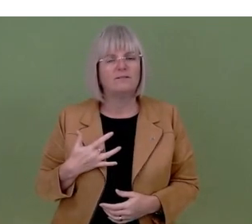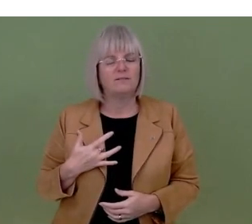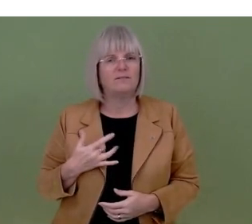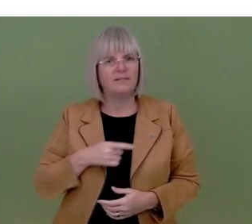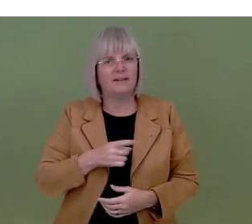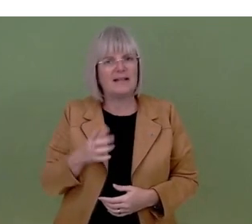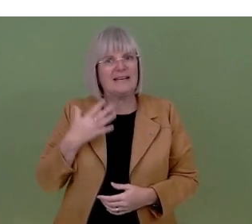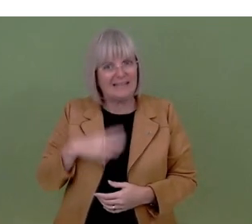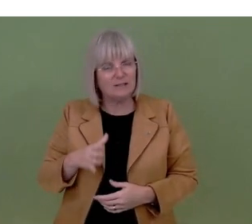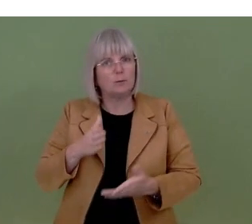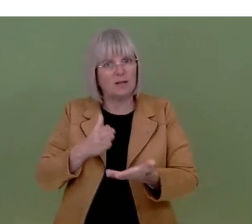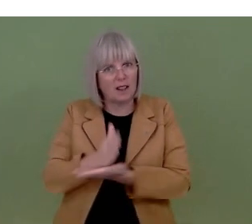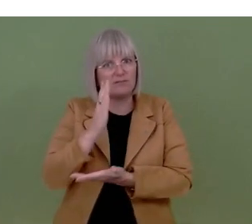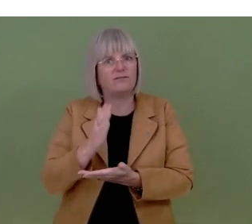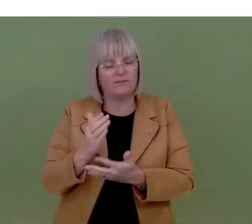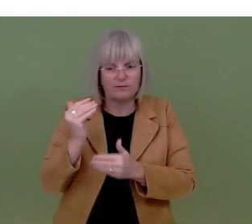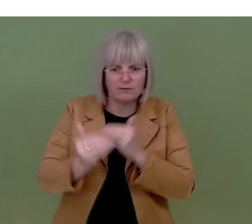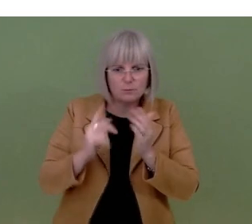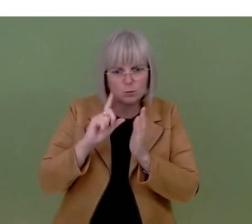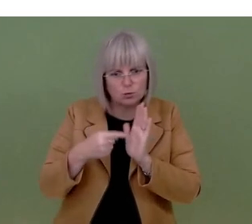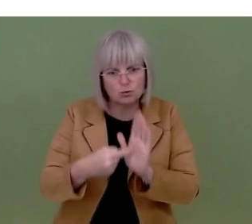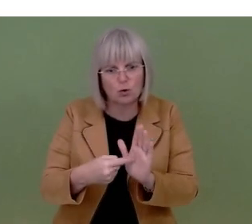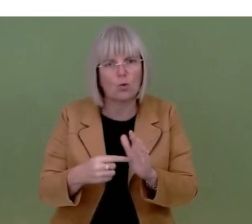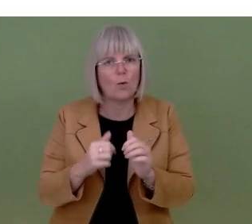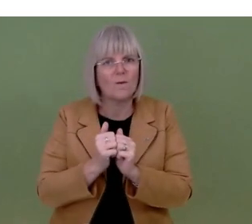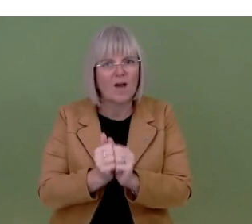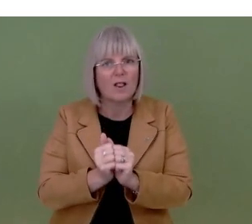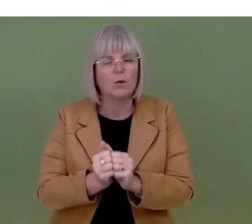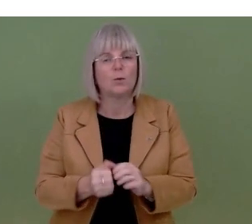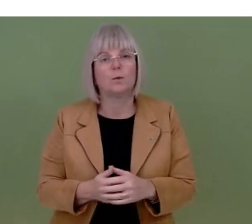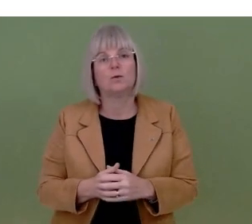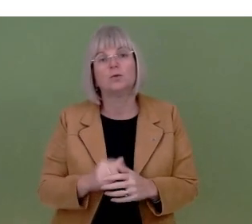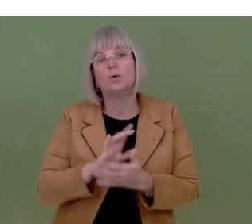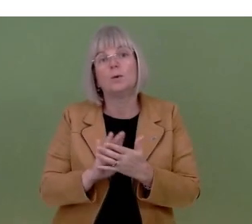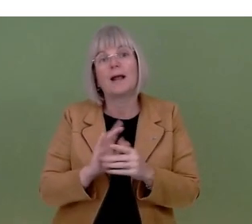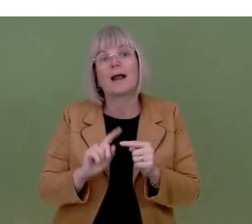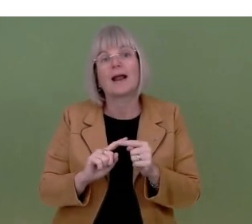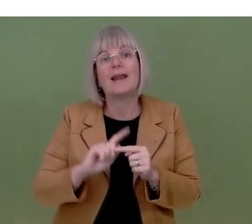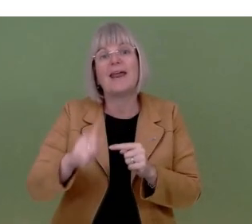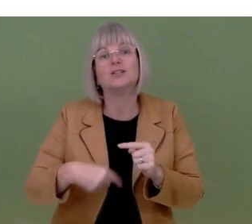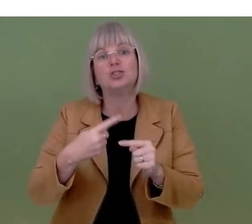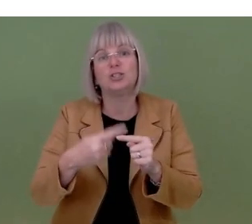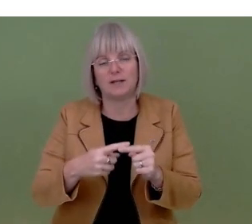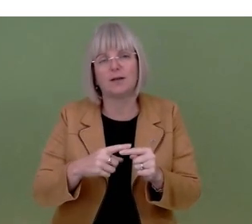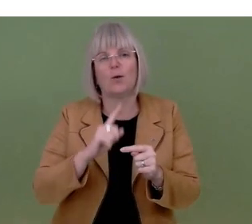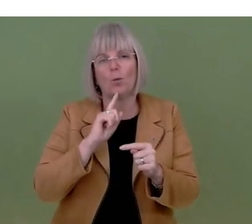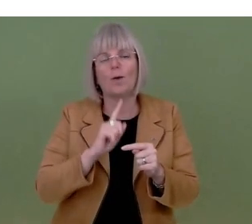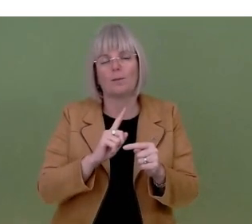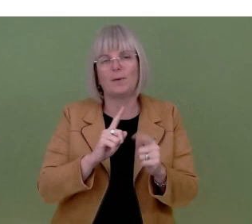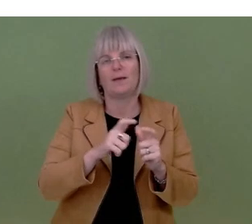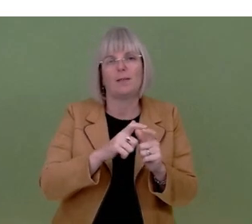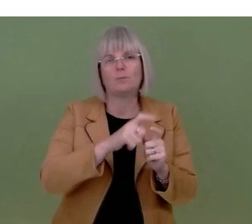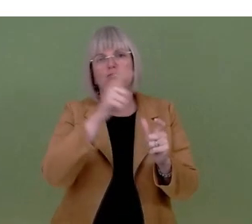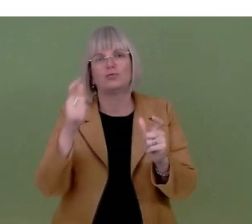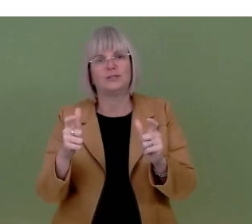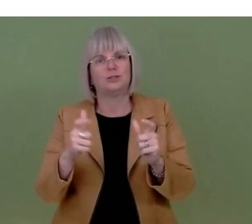order to demonstrate our value. And coming next year will be our Intergalactic Bridge page on the PPN website. Please look